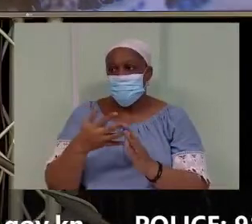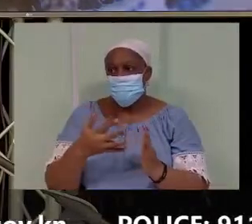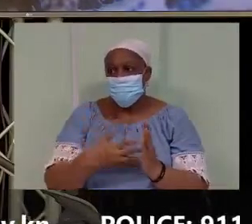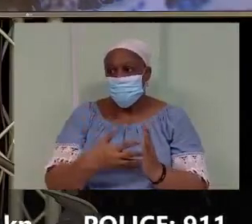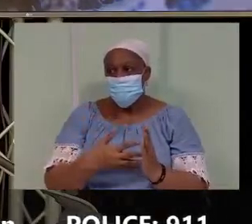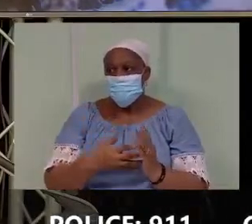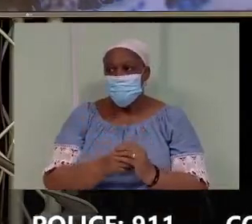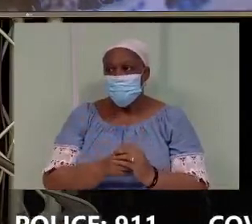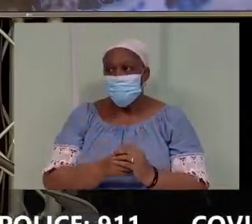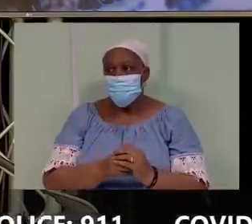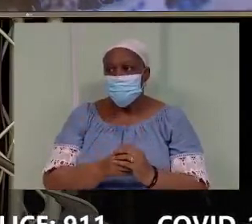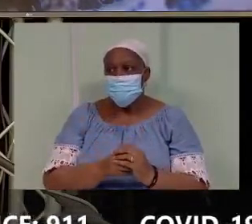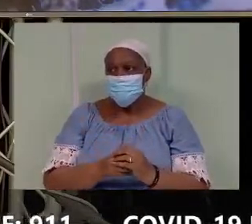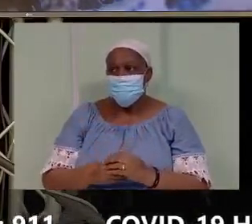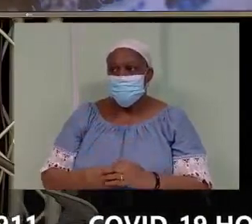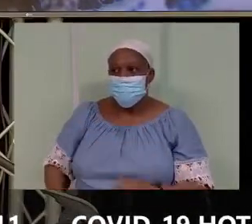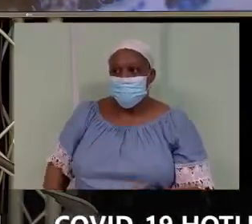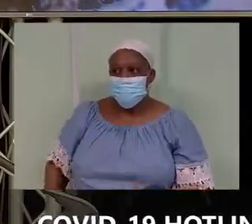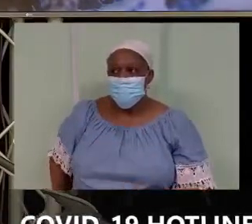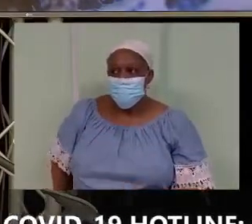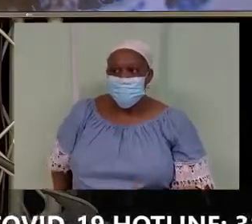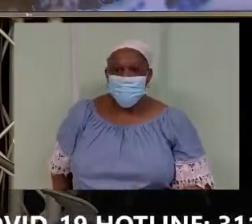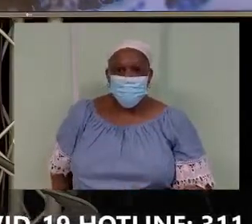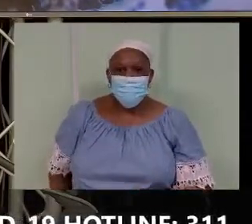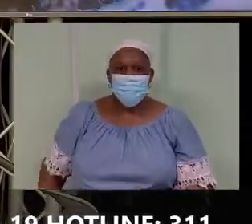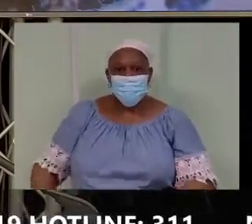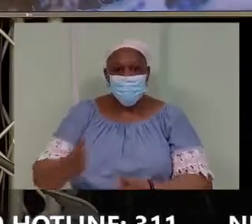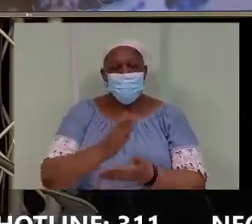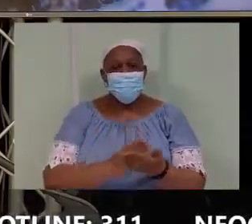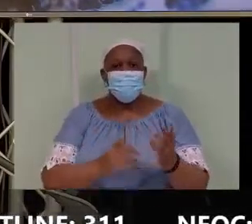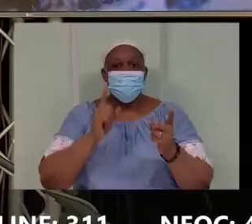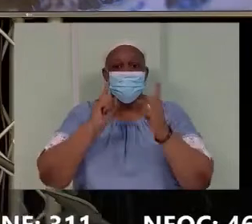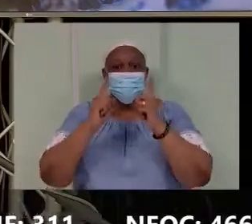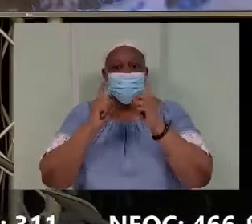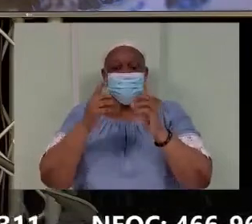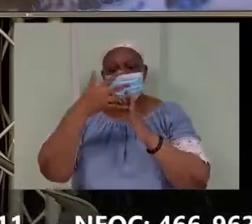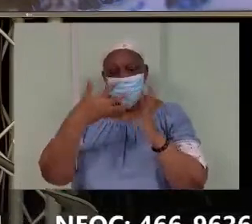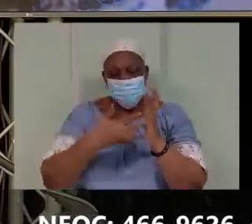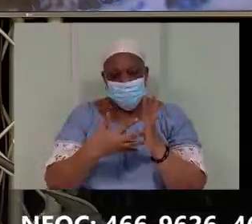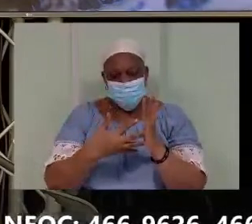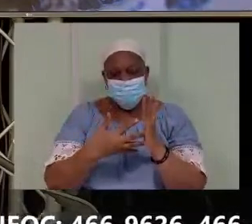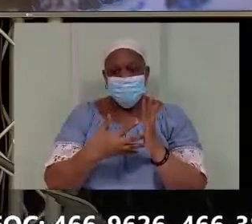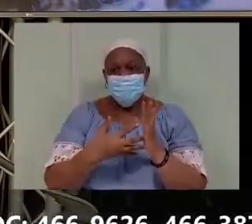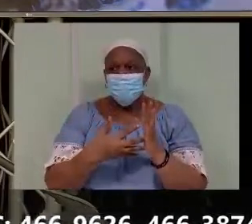required. The oral exams, along with the subject areas cited,